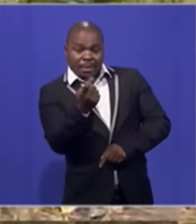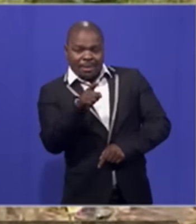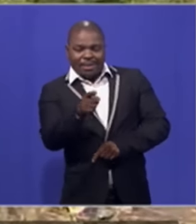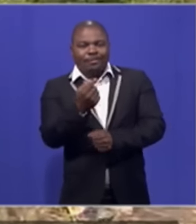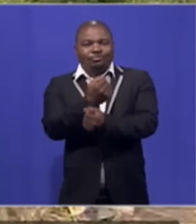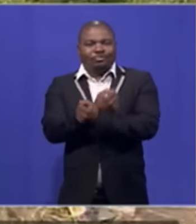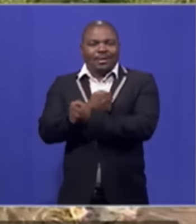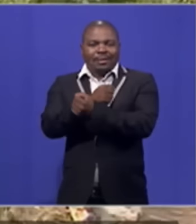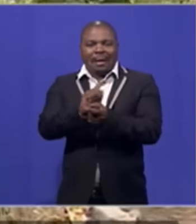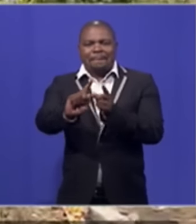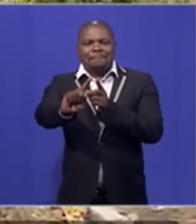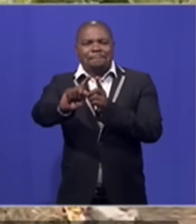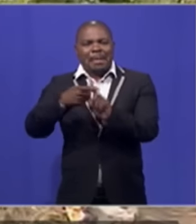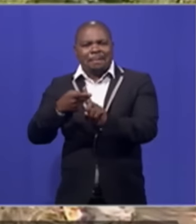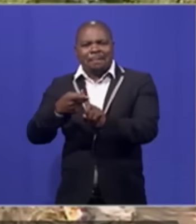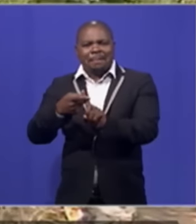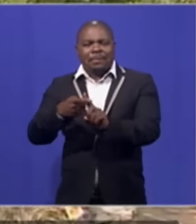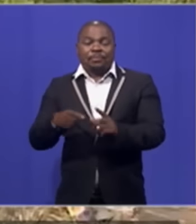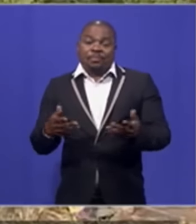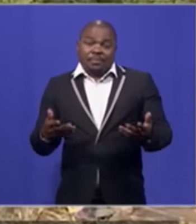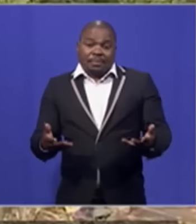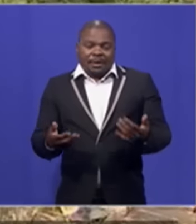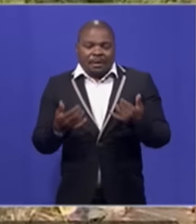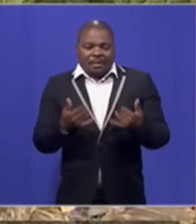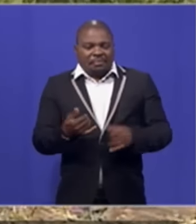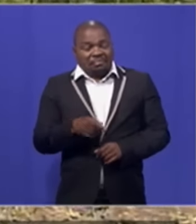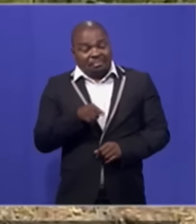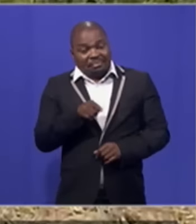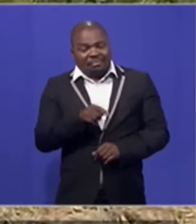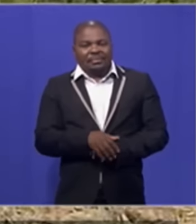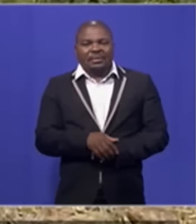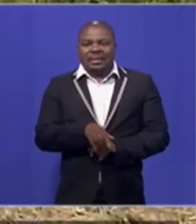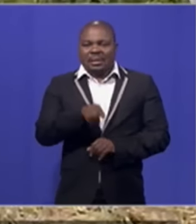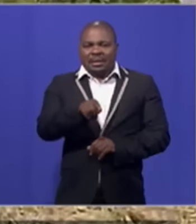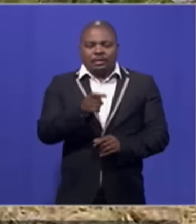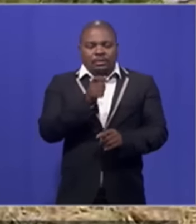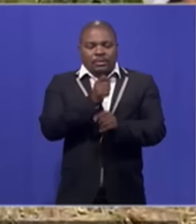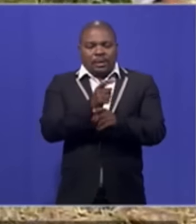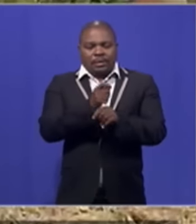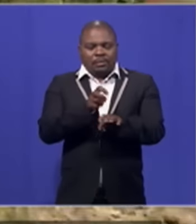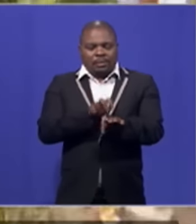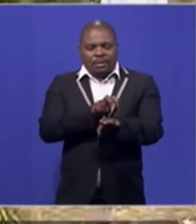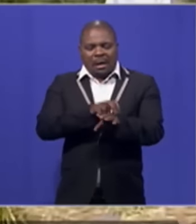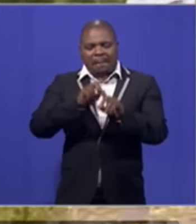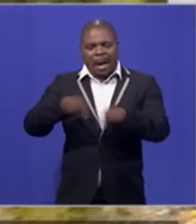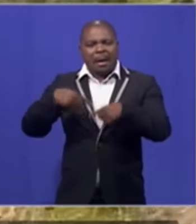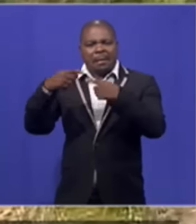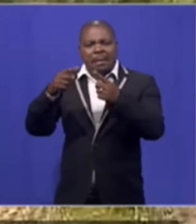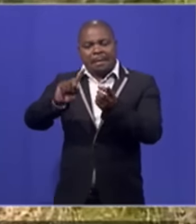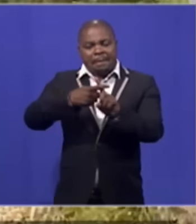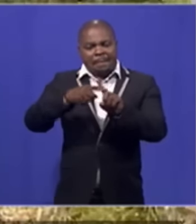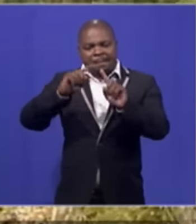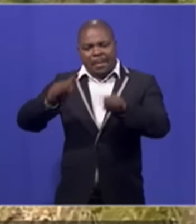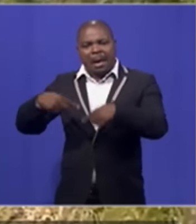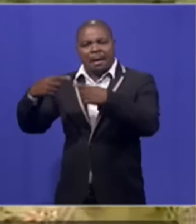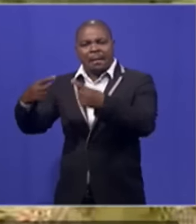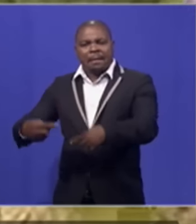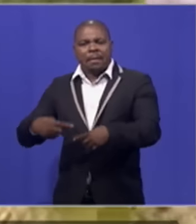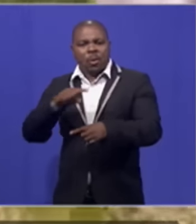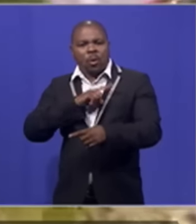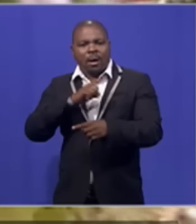ho ileng ha thulanwa jwale ho bonahetse hore koloi ena ine palamisitse bana ile ya phethoha ha qeta ho thulwa ke